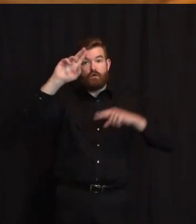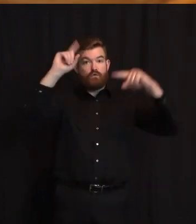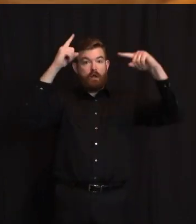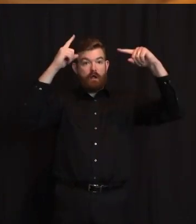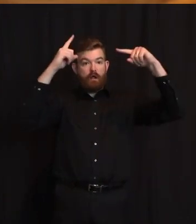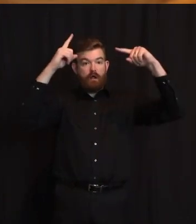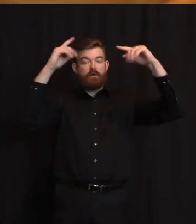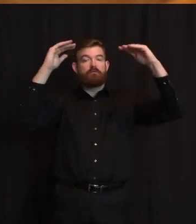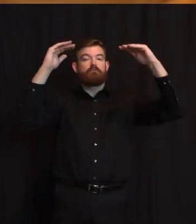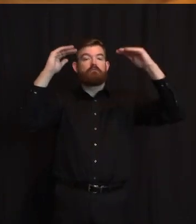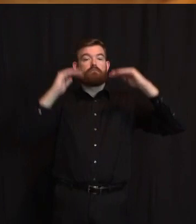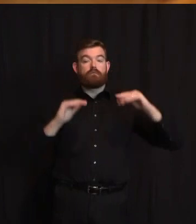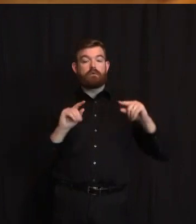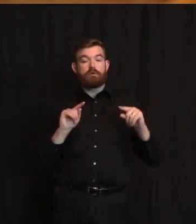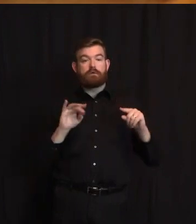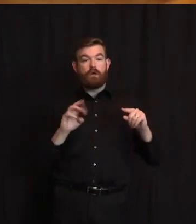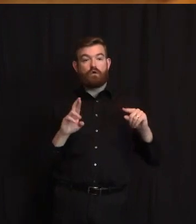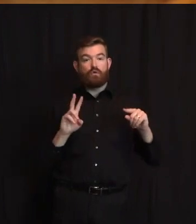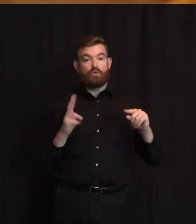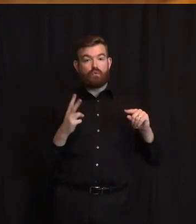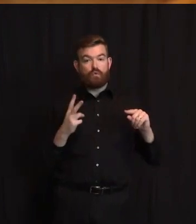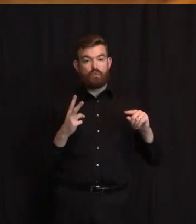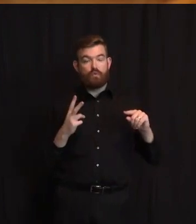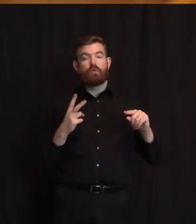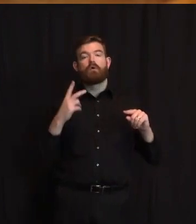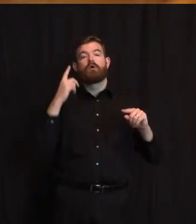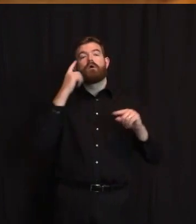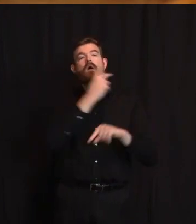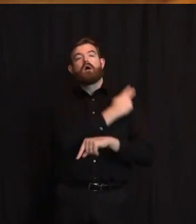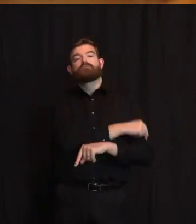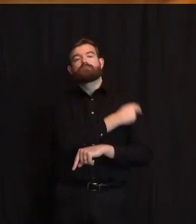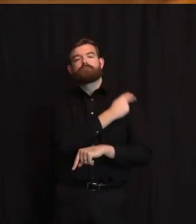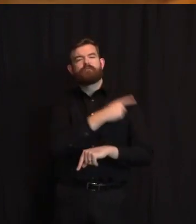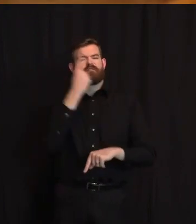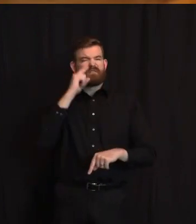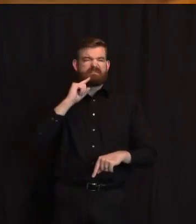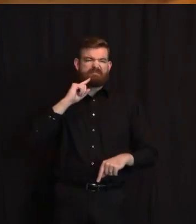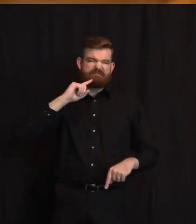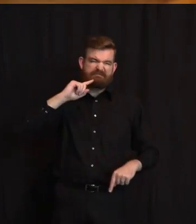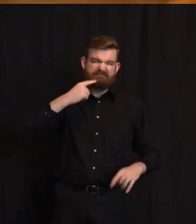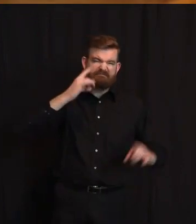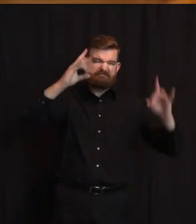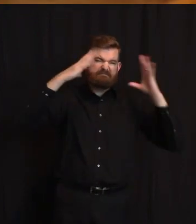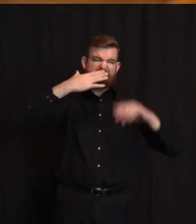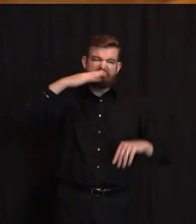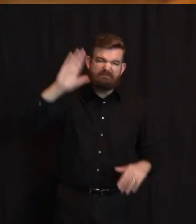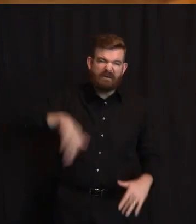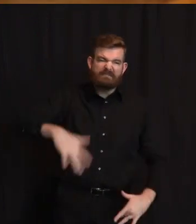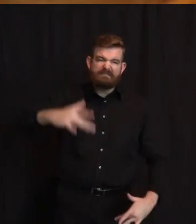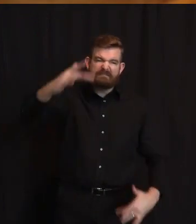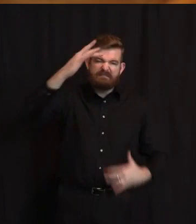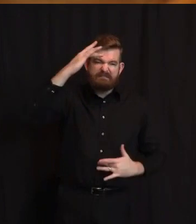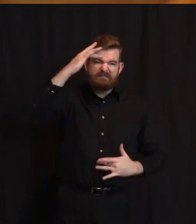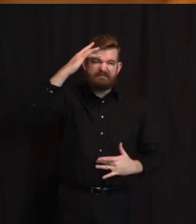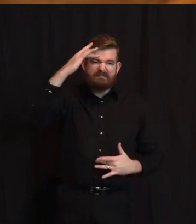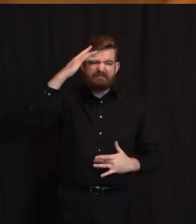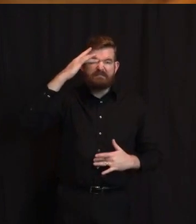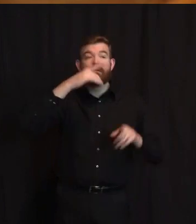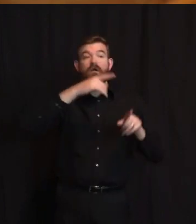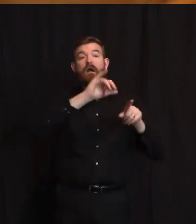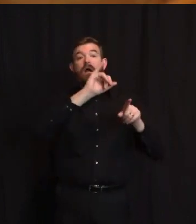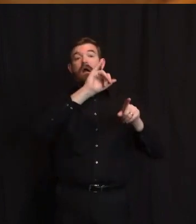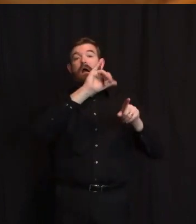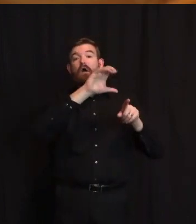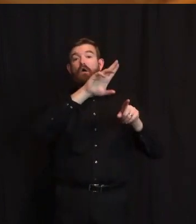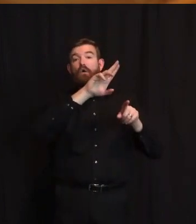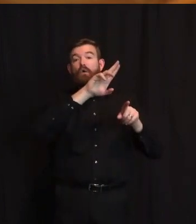for the most critically ill and those graduating out of critical care but still requiring an